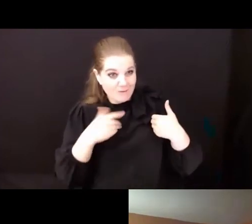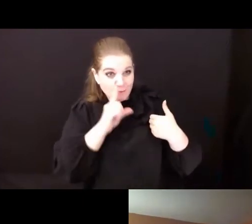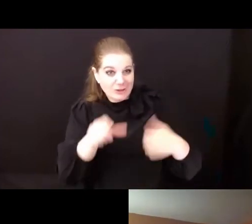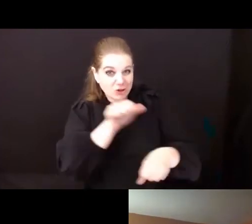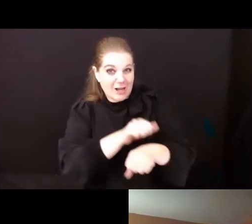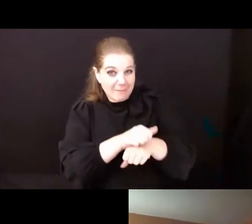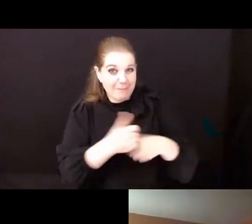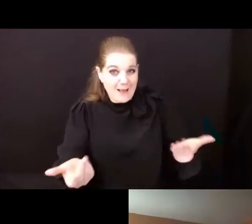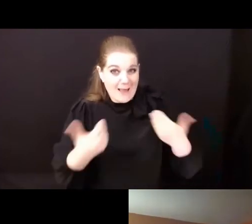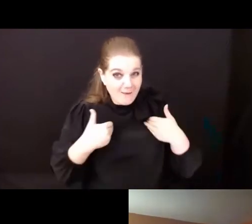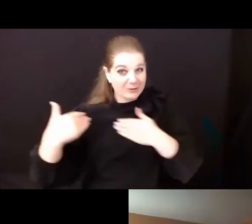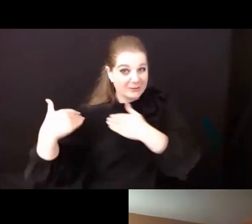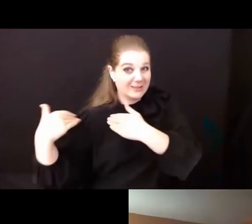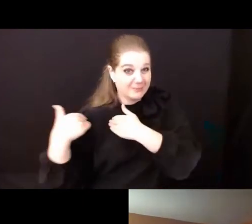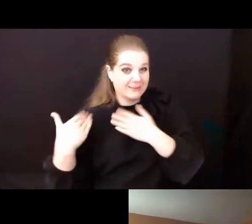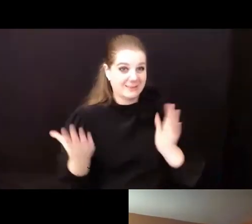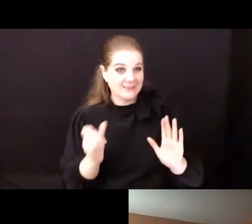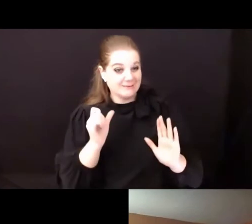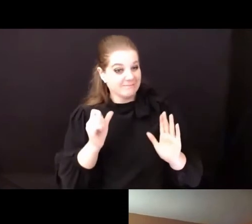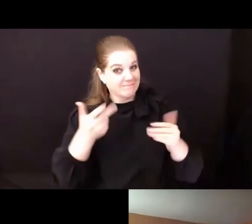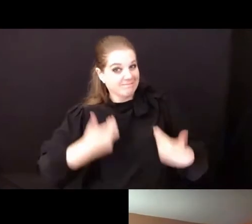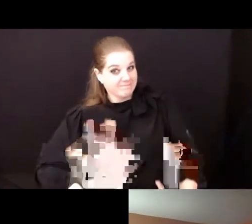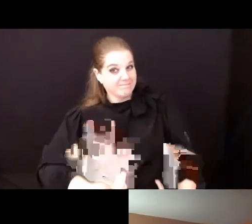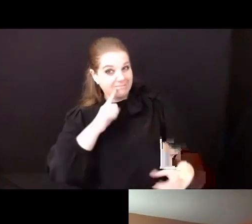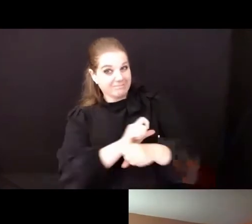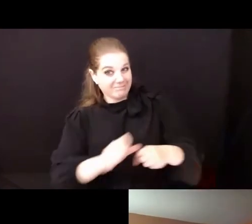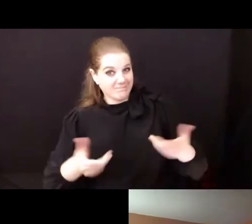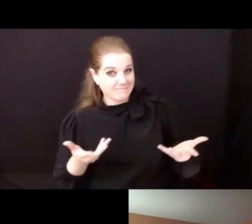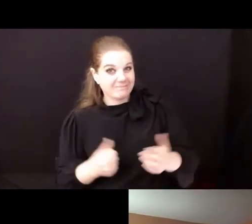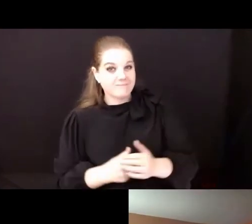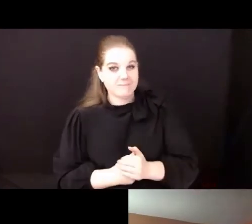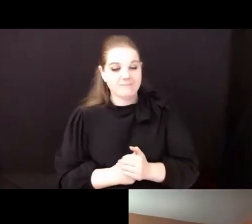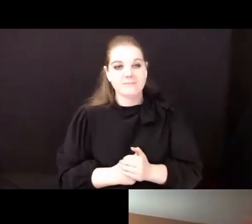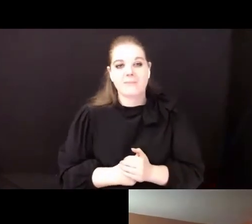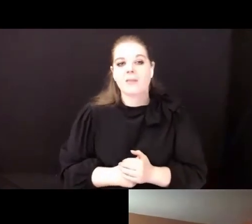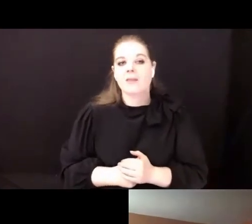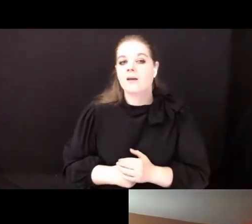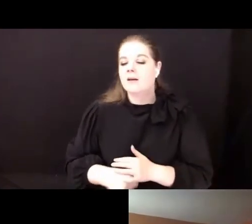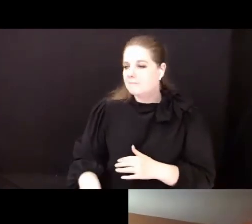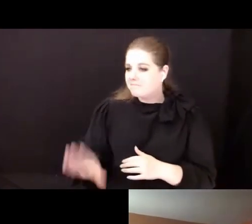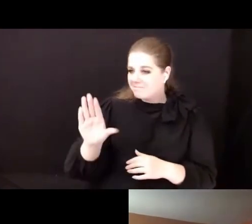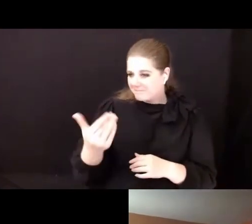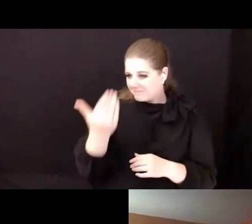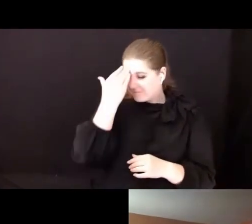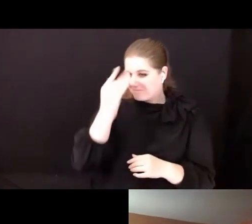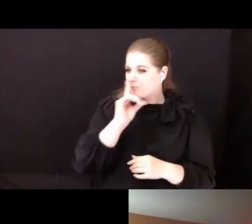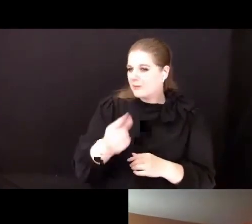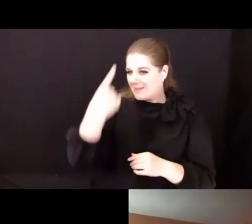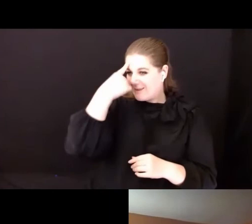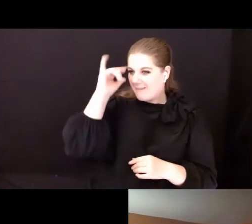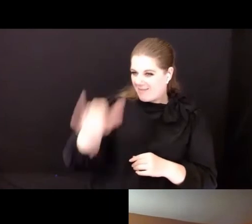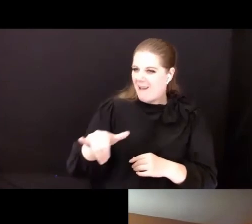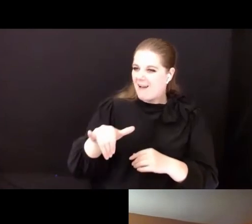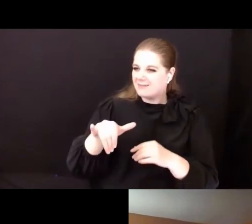real responsibility. I think it starts, I really think it starts young. We condition